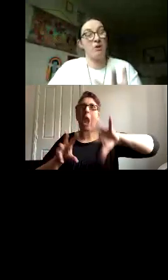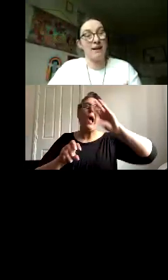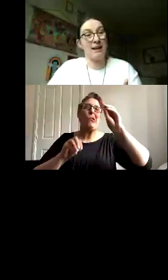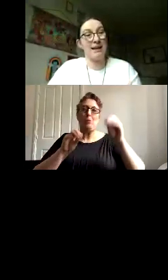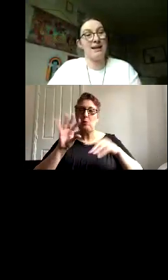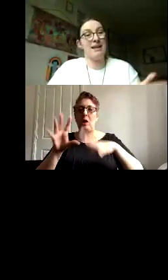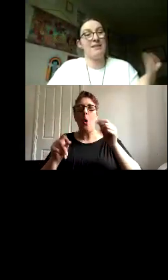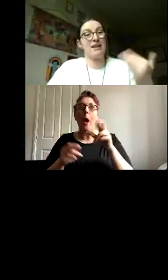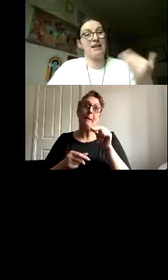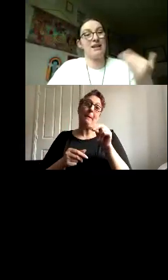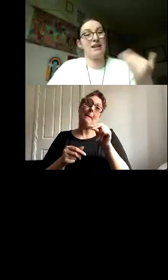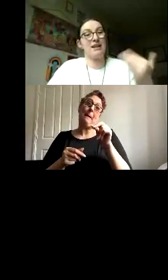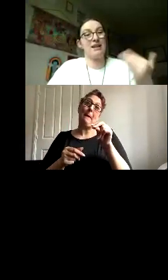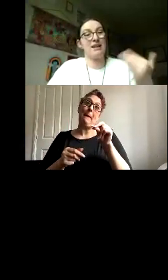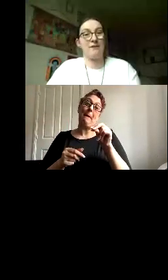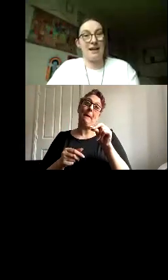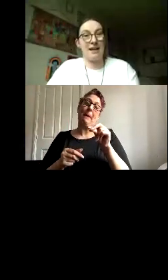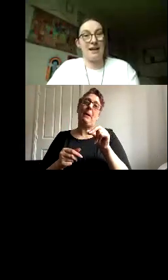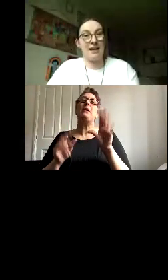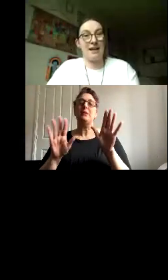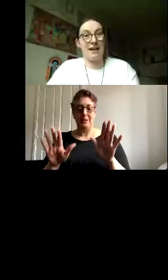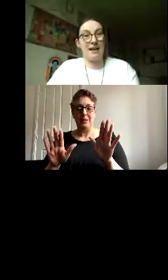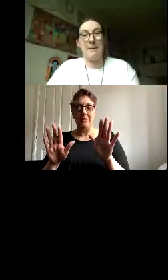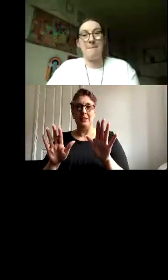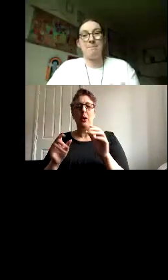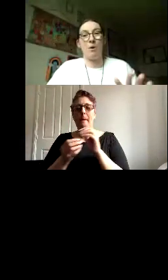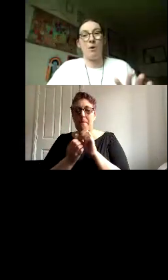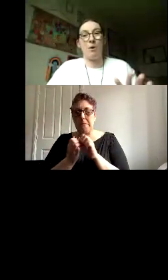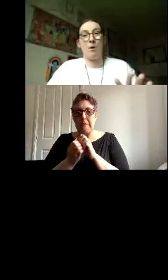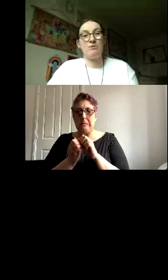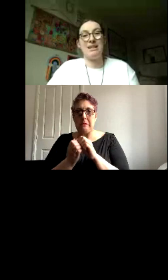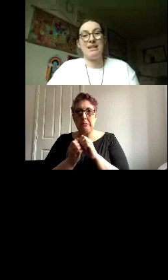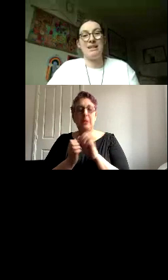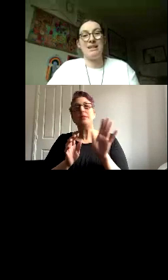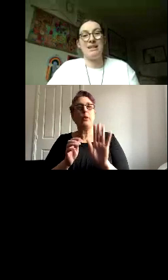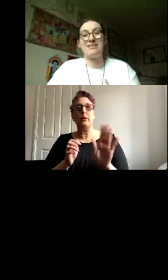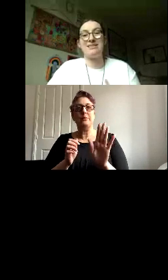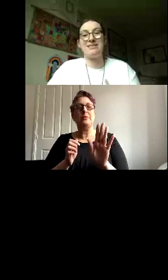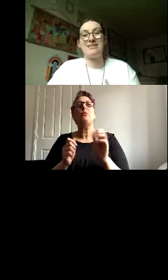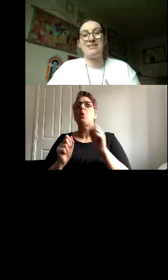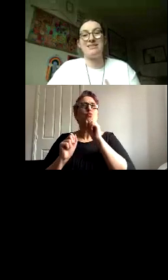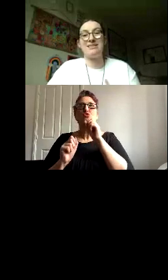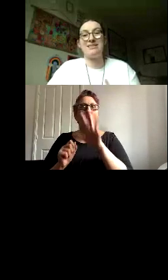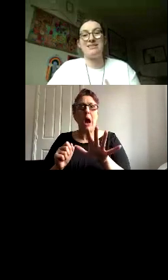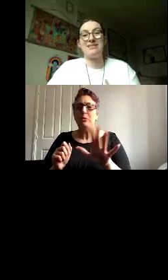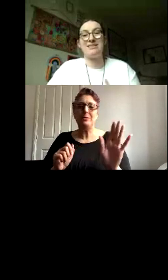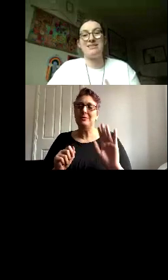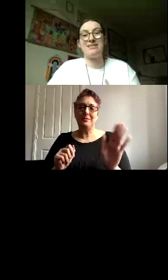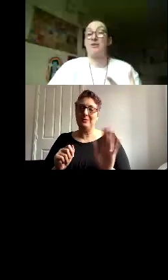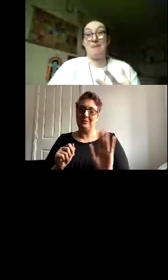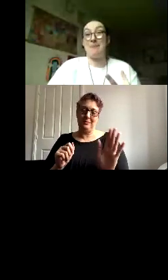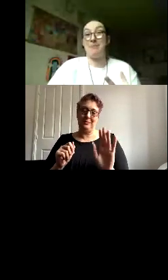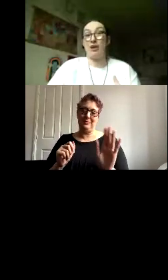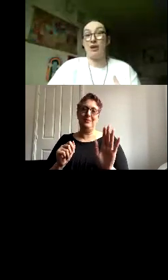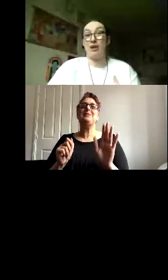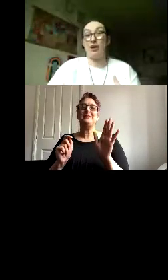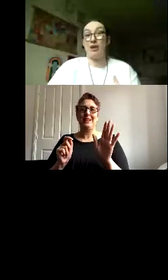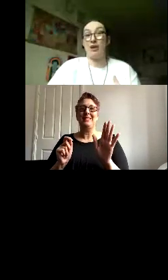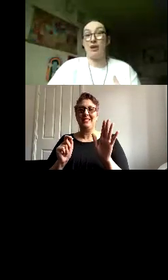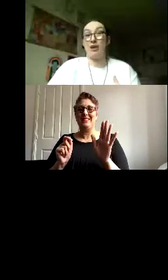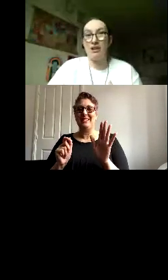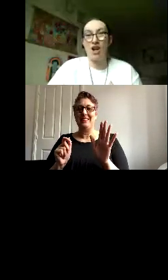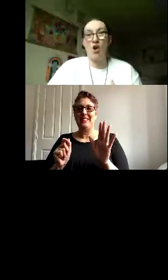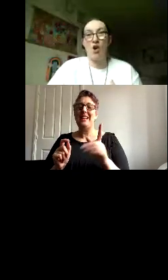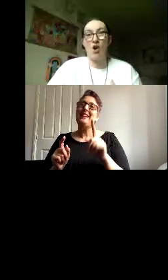very quickly, then try and slow yourself down. But we don't need to do this thing I see people do